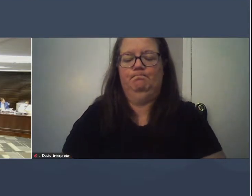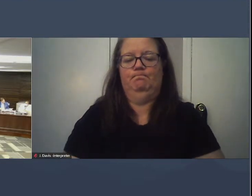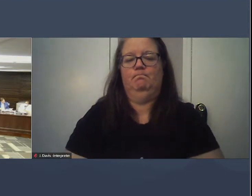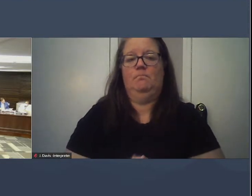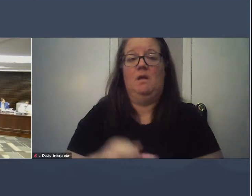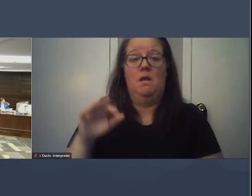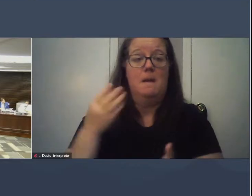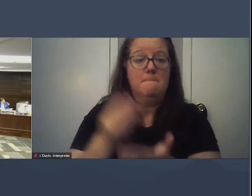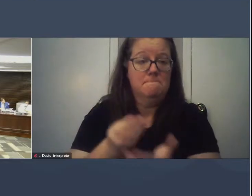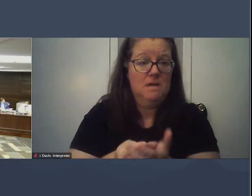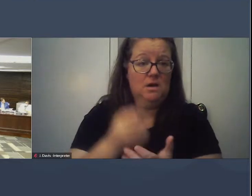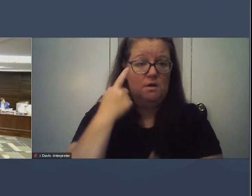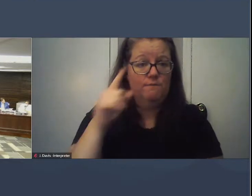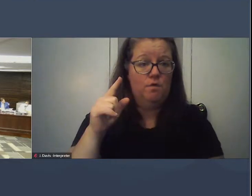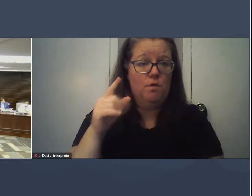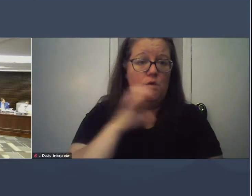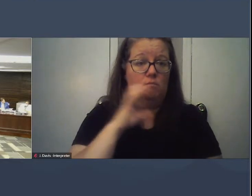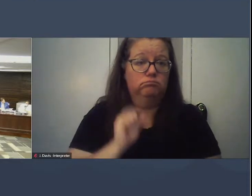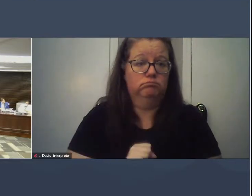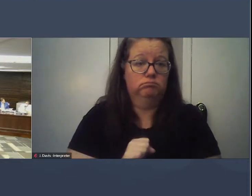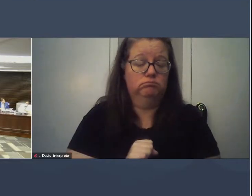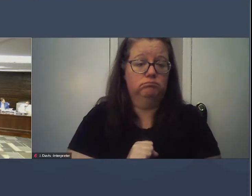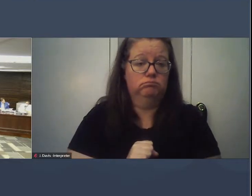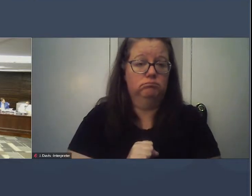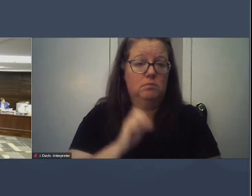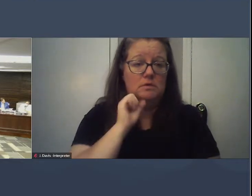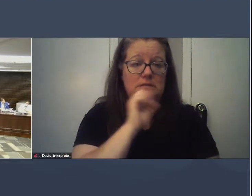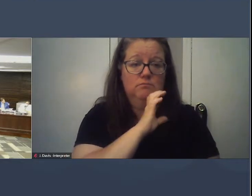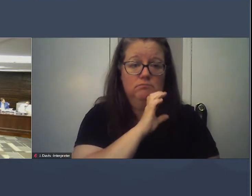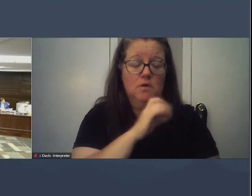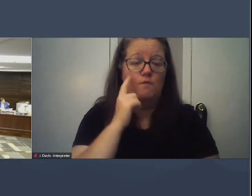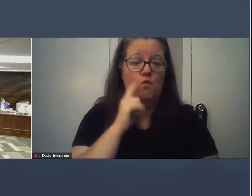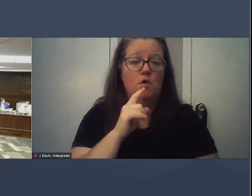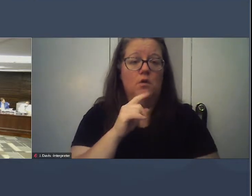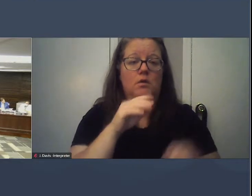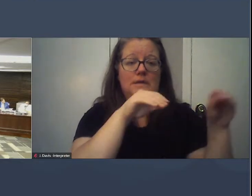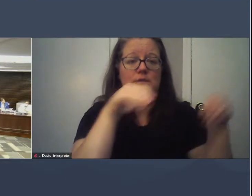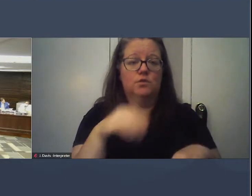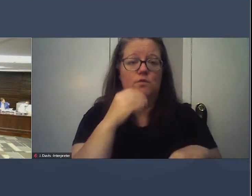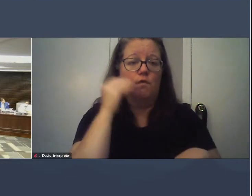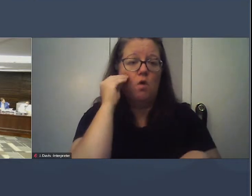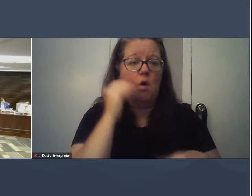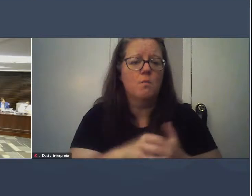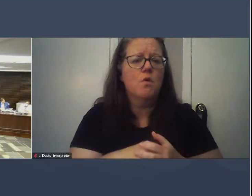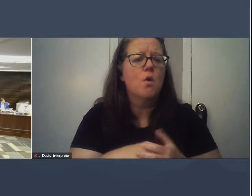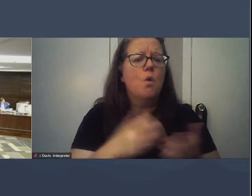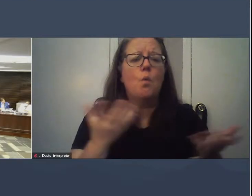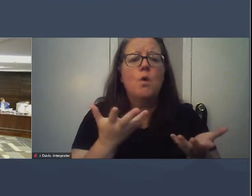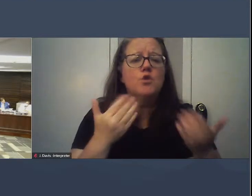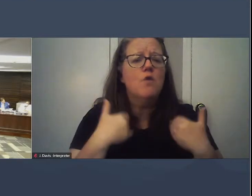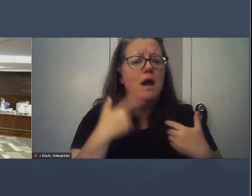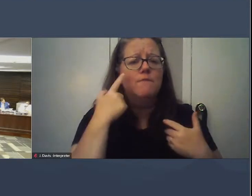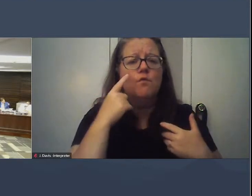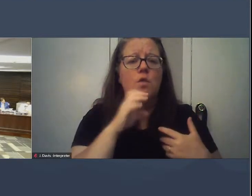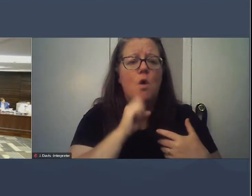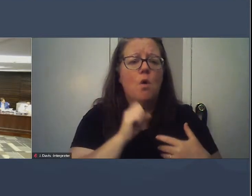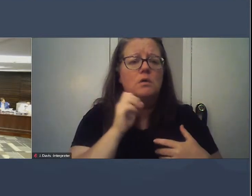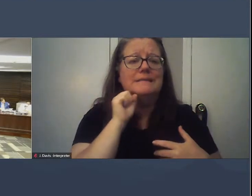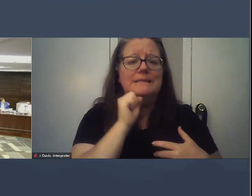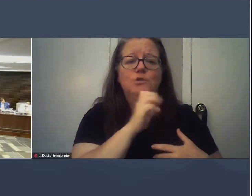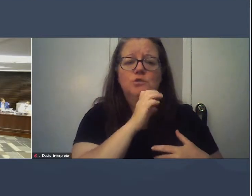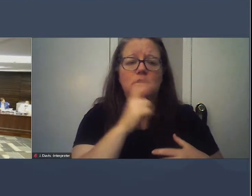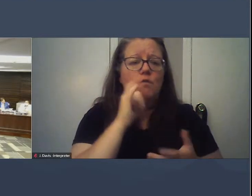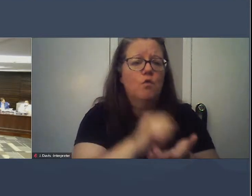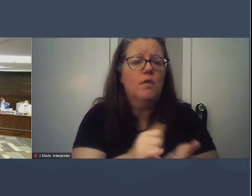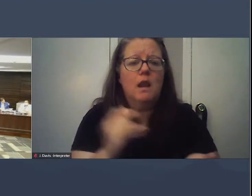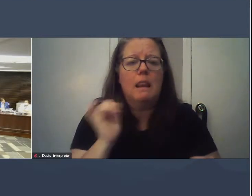funds for the elderly, for installation in their homes. What do you all have out there for them? For installations. Yeah,